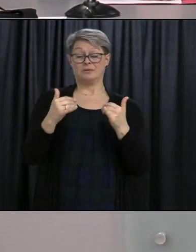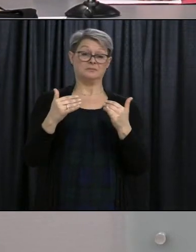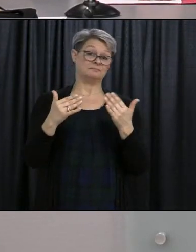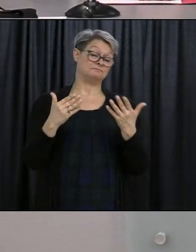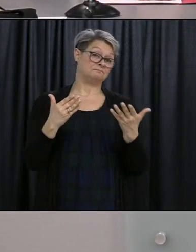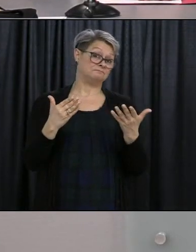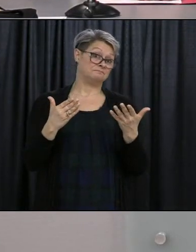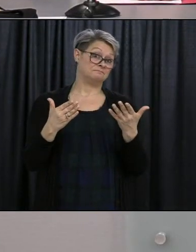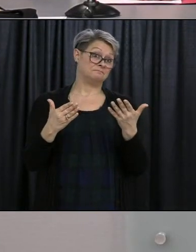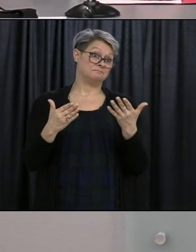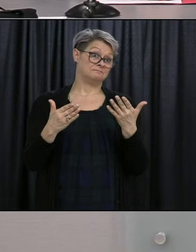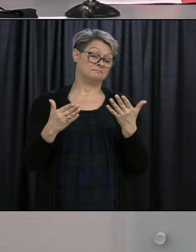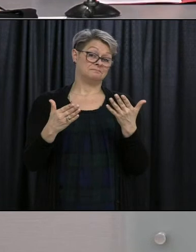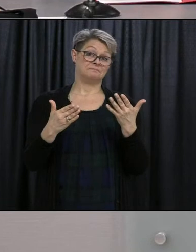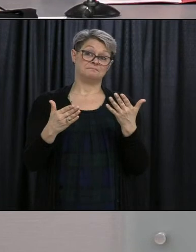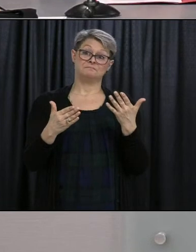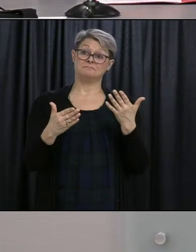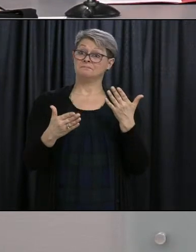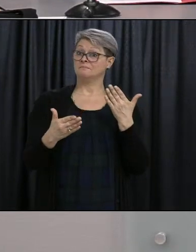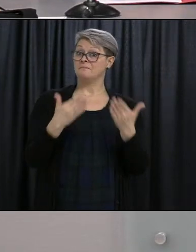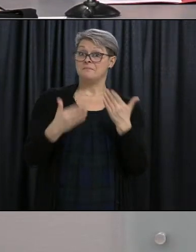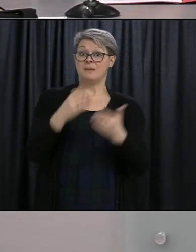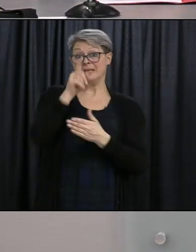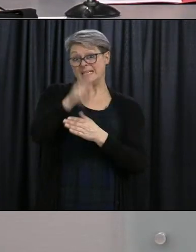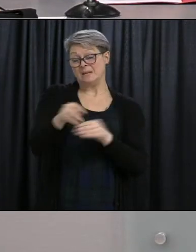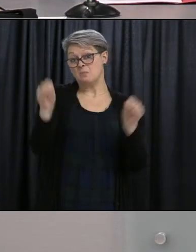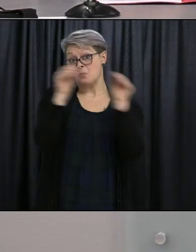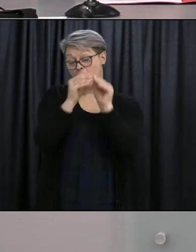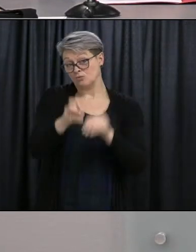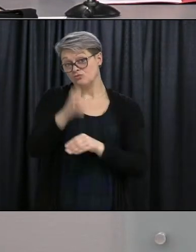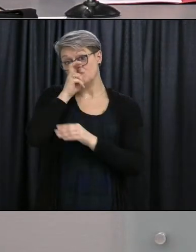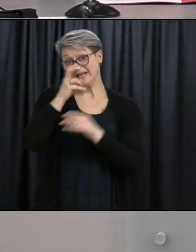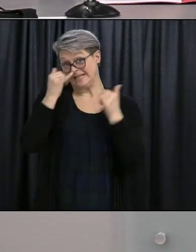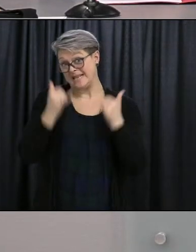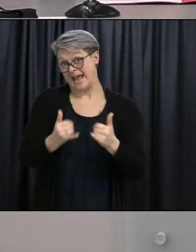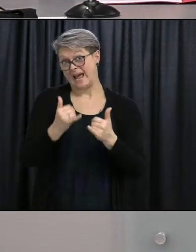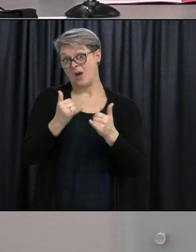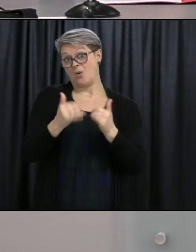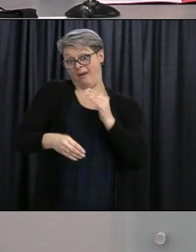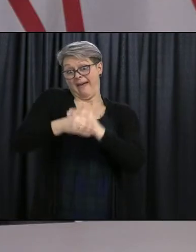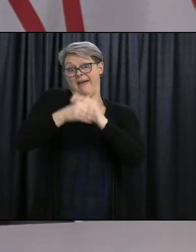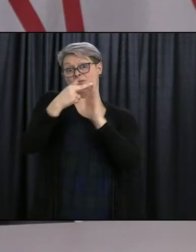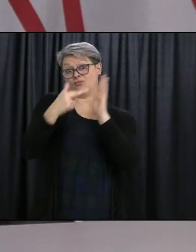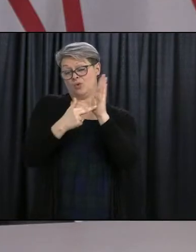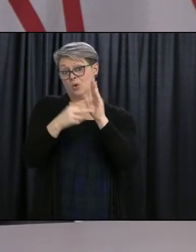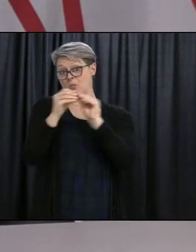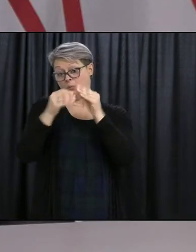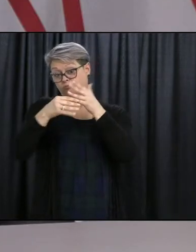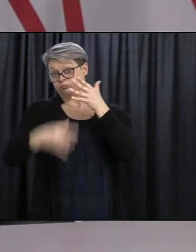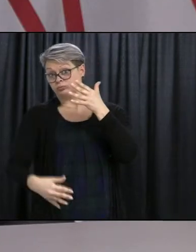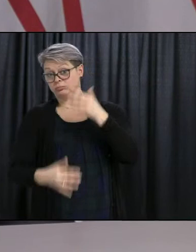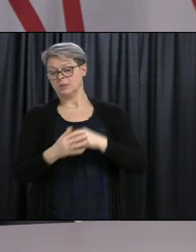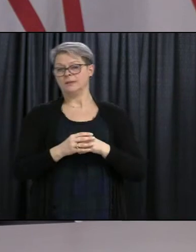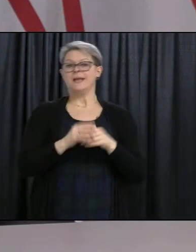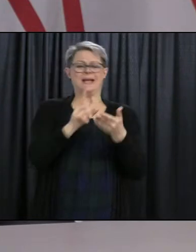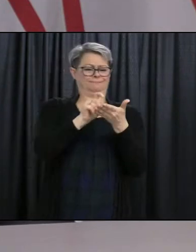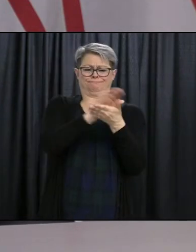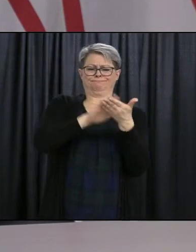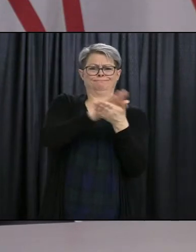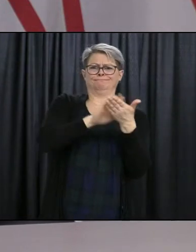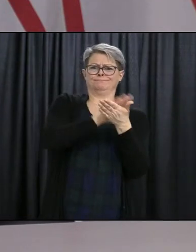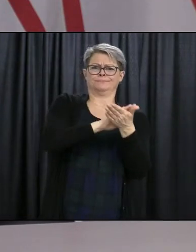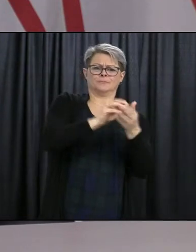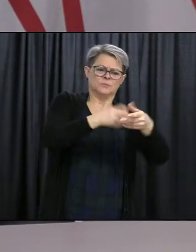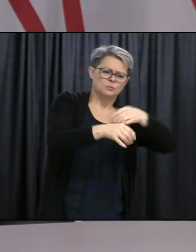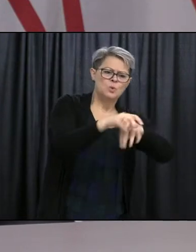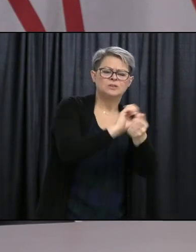restrictive given the spread that we have at the moment? I mean, certainly hand washing guidelines have been the same